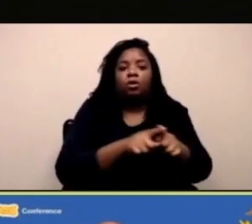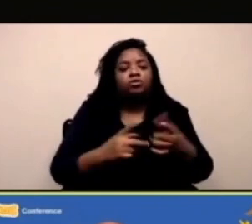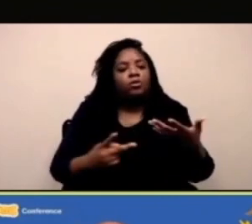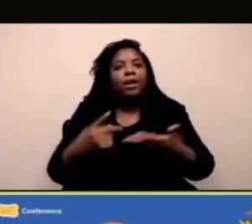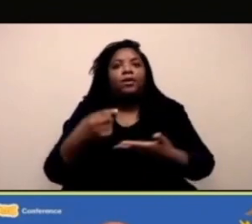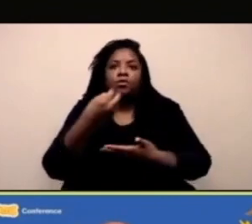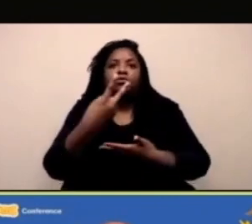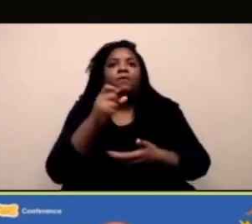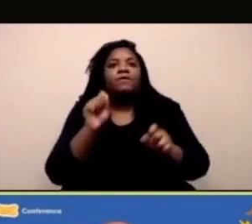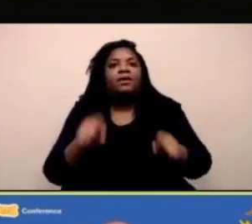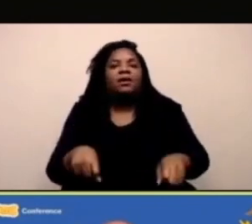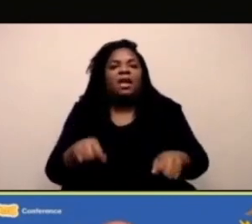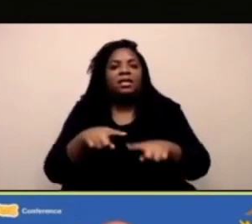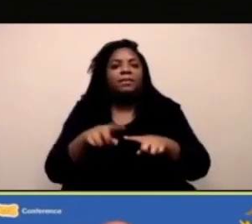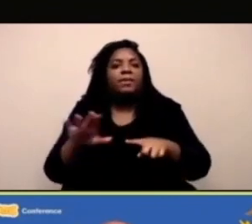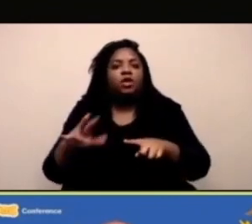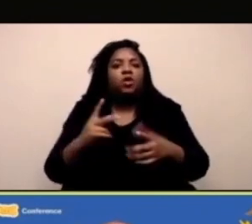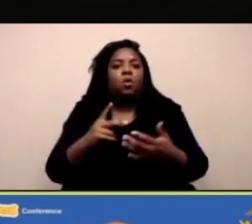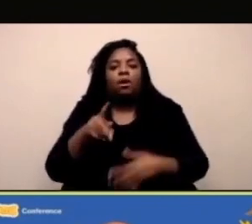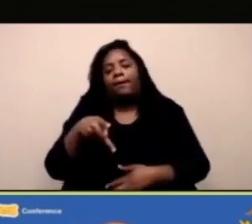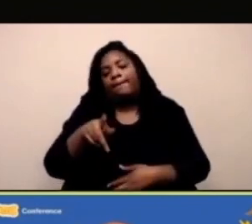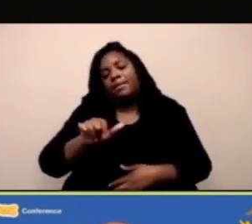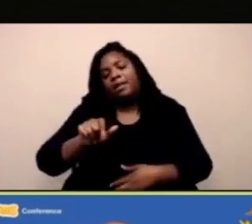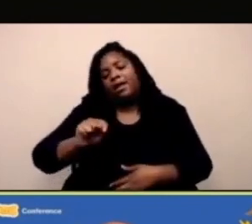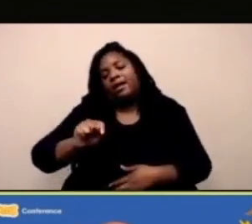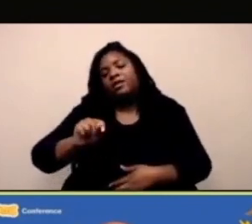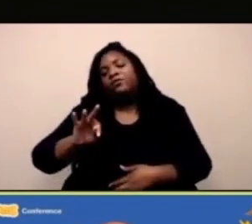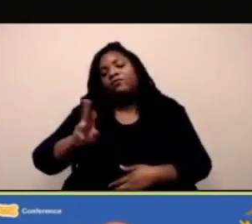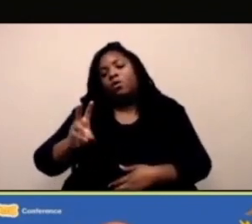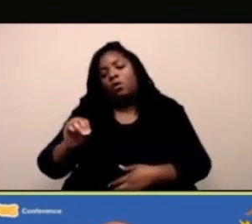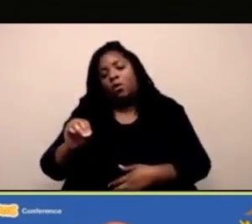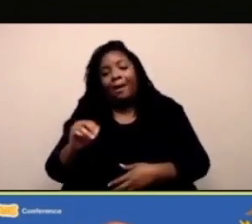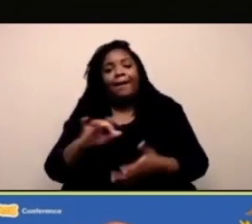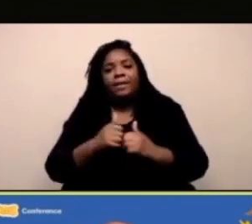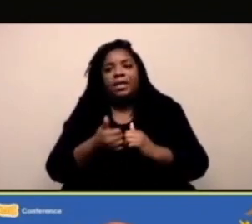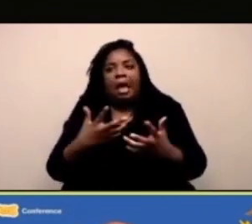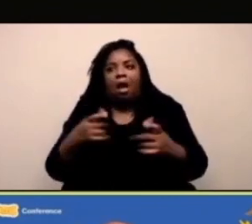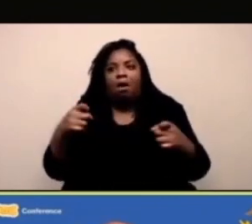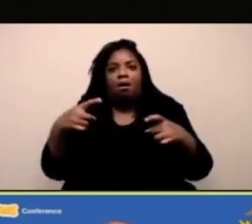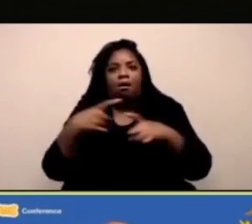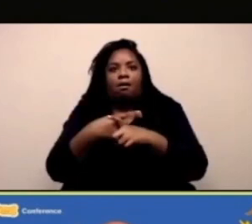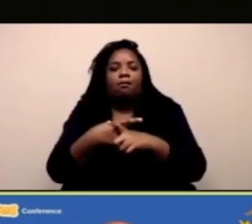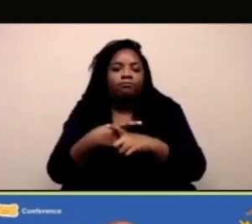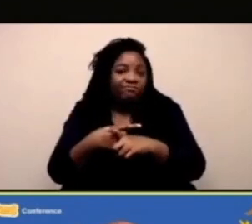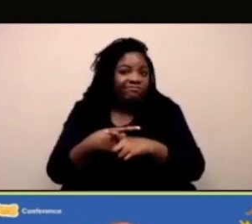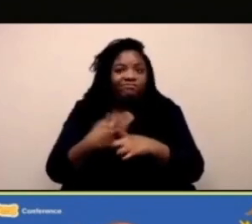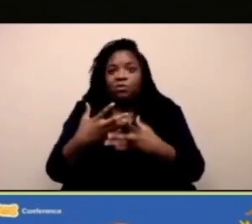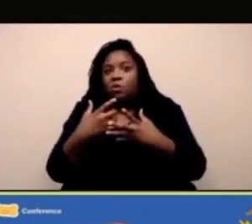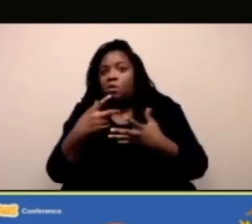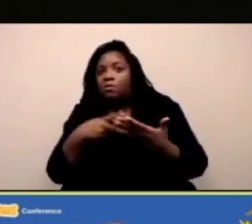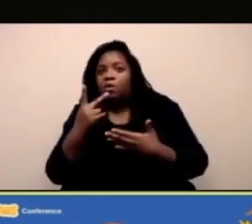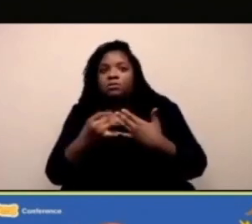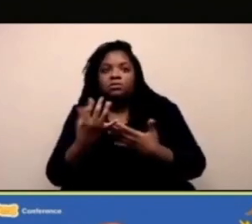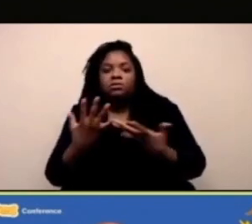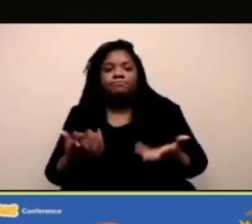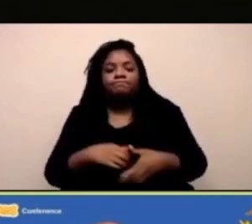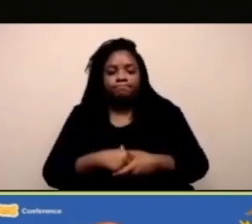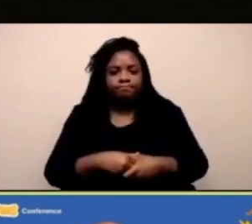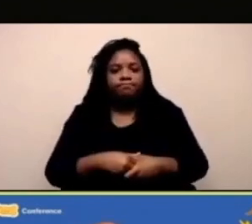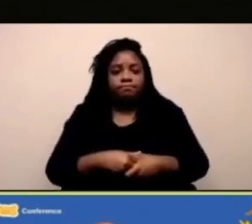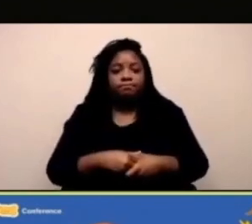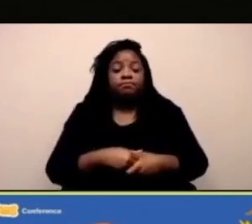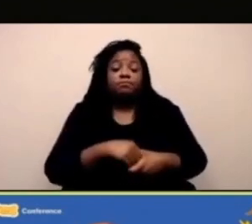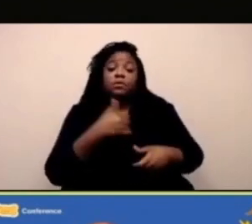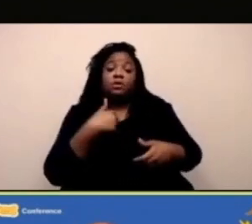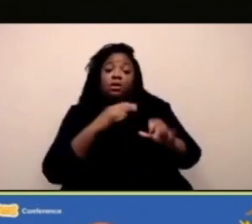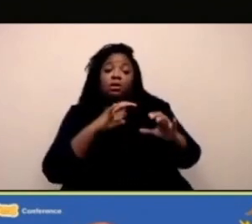K-12, just depending on what type of platform and how intricate you want your projects to be. But we were working with a group